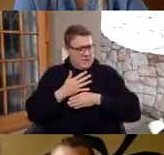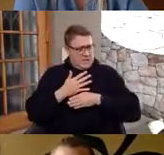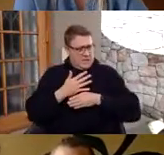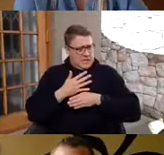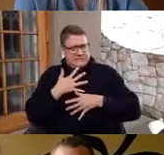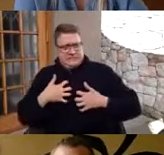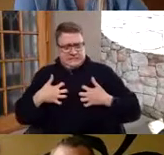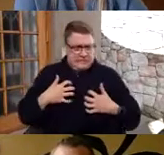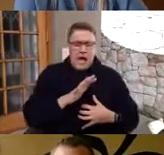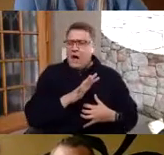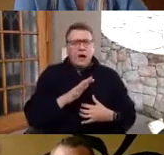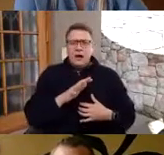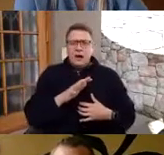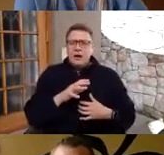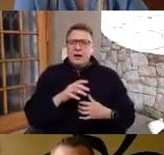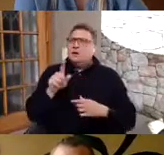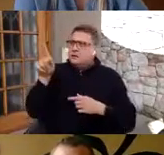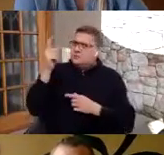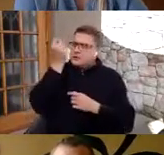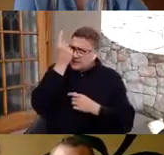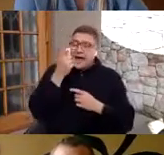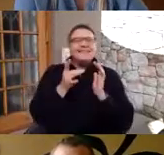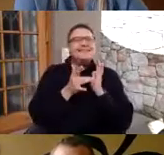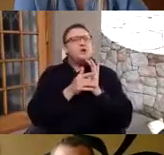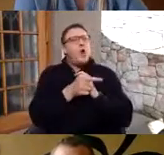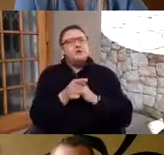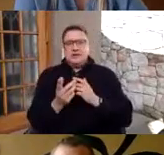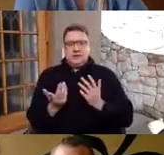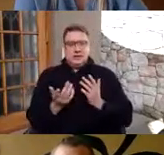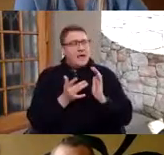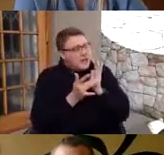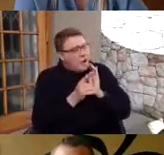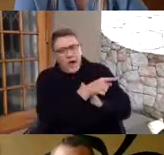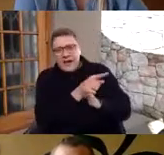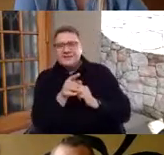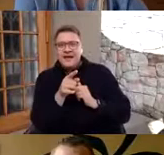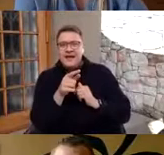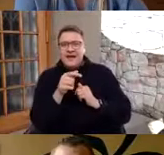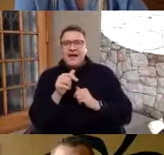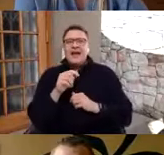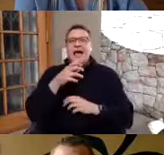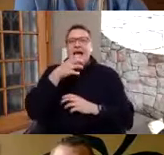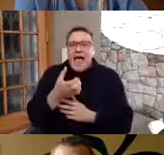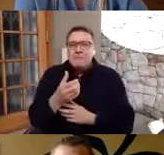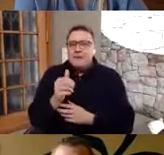in. We simply just need to understand the technology. And with guys like Avid and Apple's own Logic,